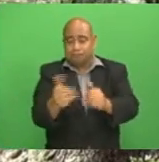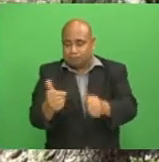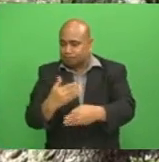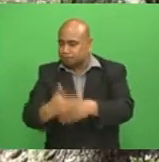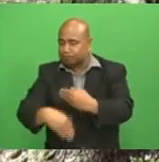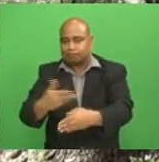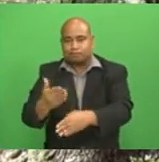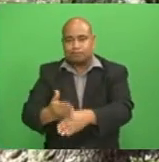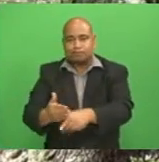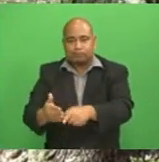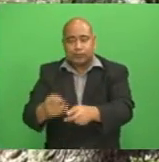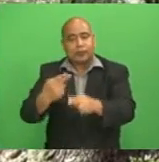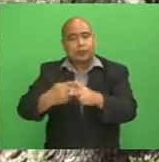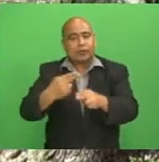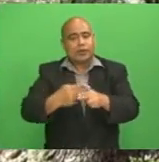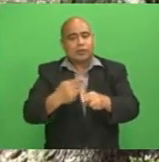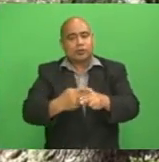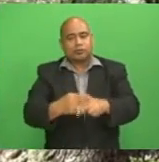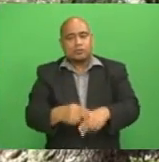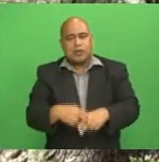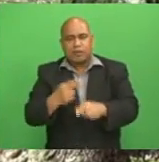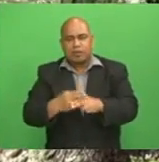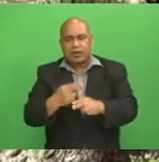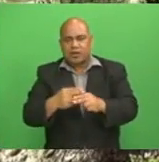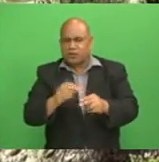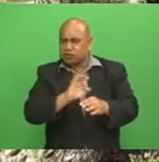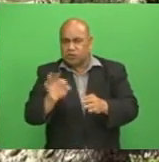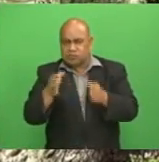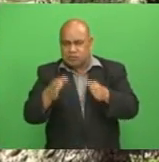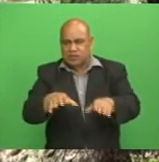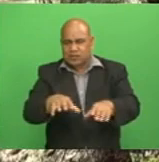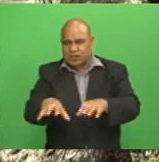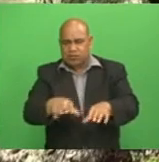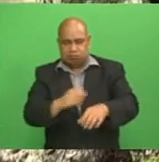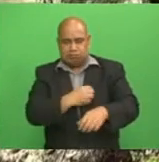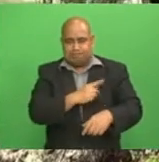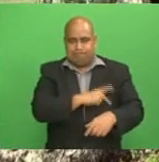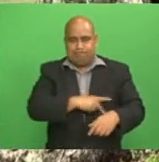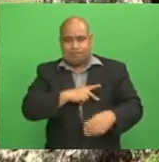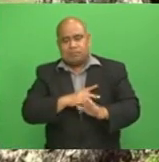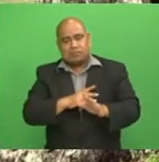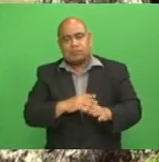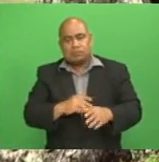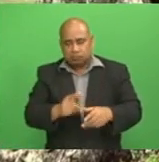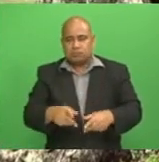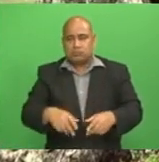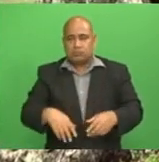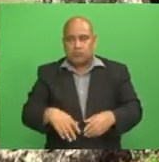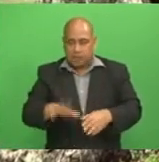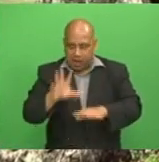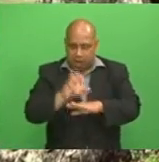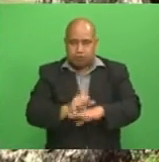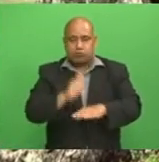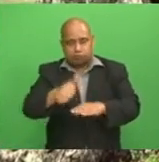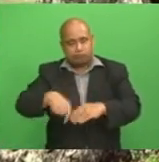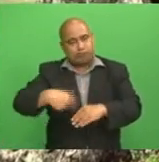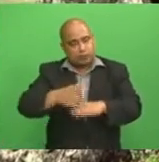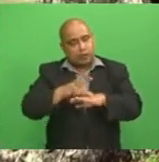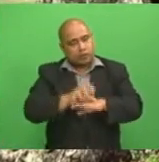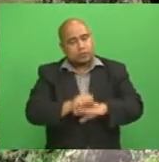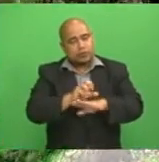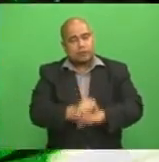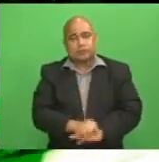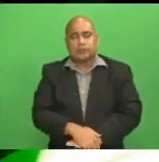activity or a profession, but a way of life, as it comes in handy during difficult times. Kelly Vadala, FBC